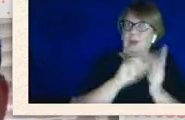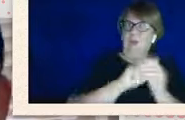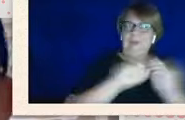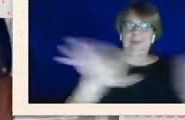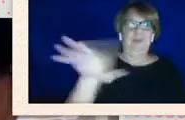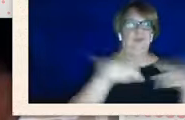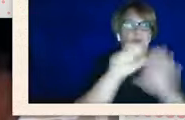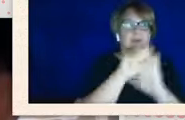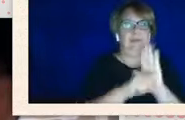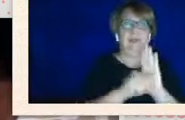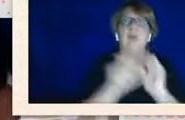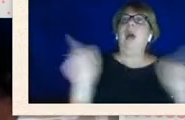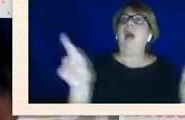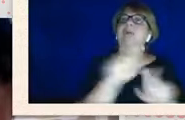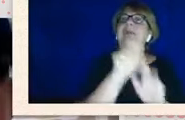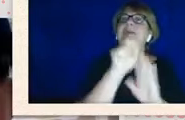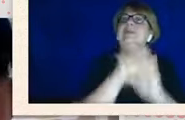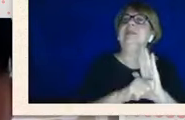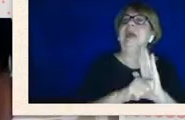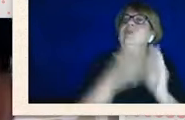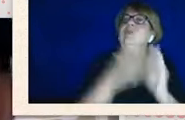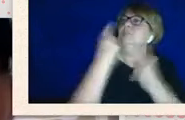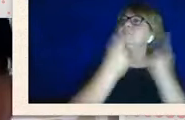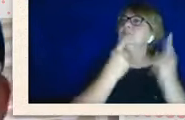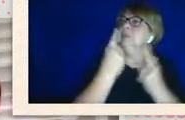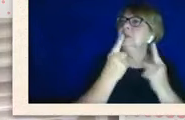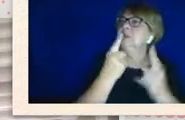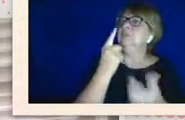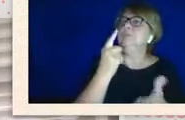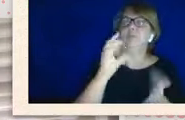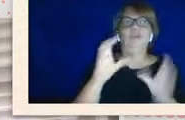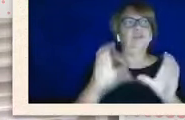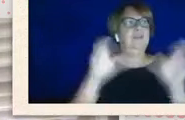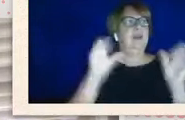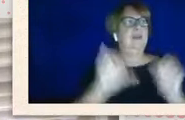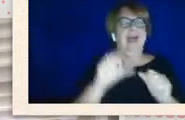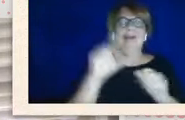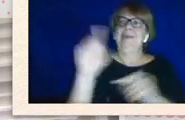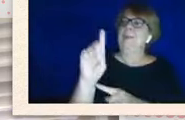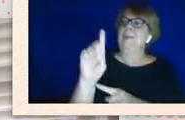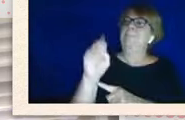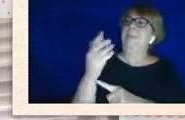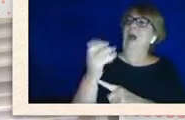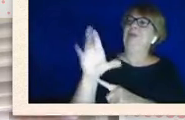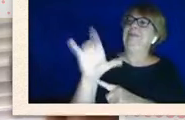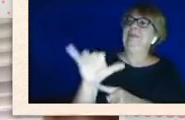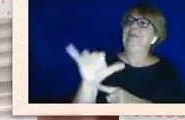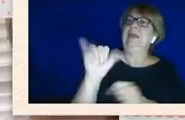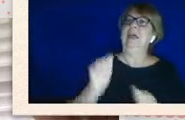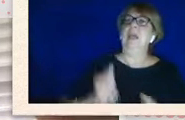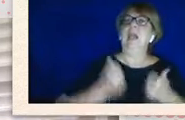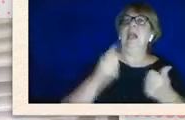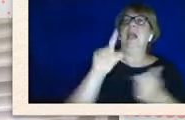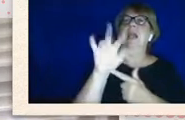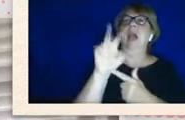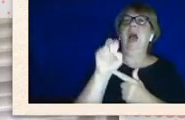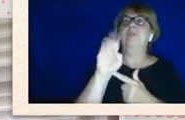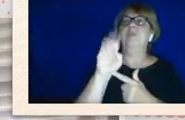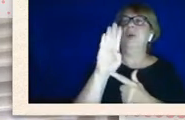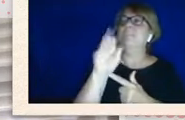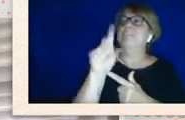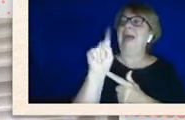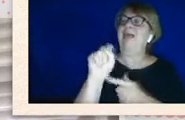consider certifying a platform called Democracy Live, which is a ballot delivery and